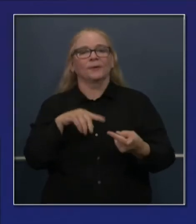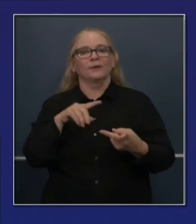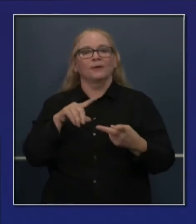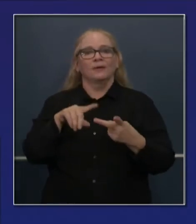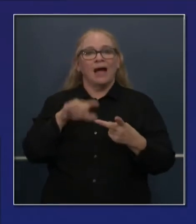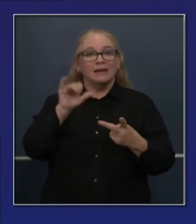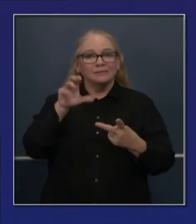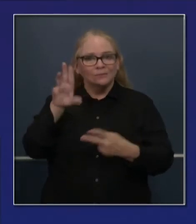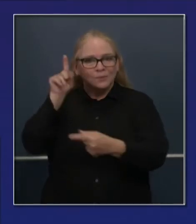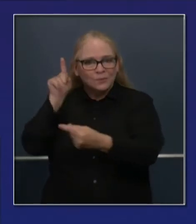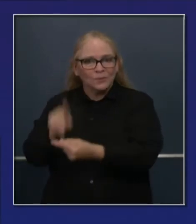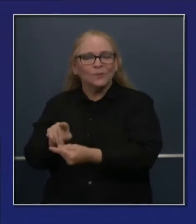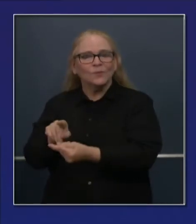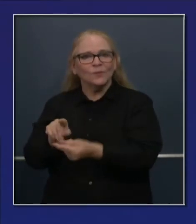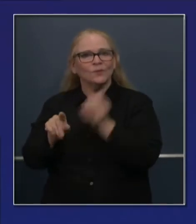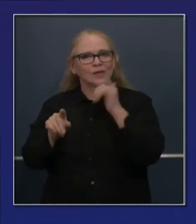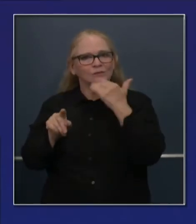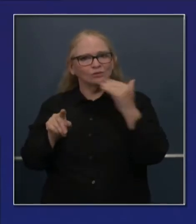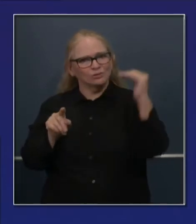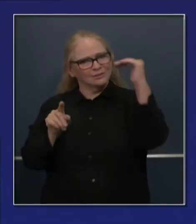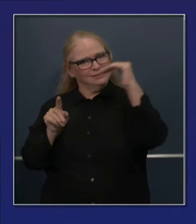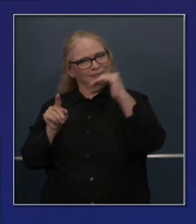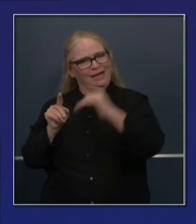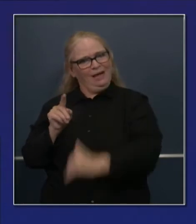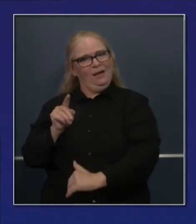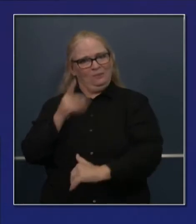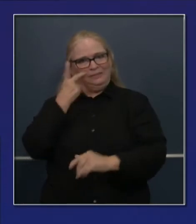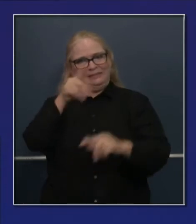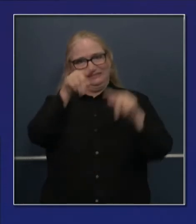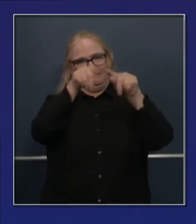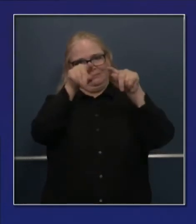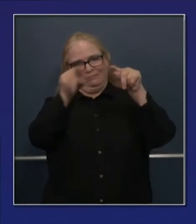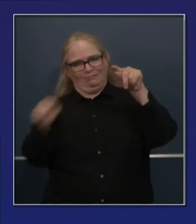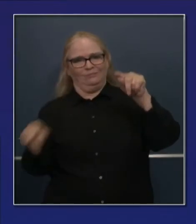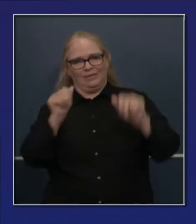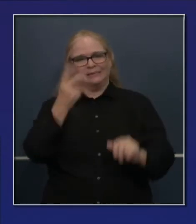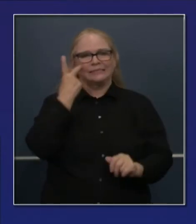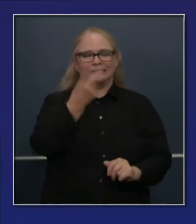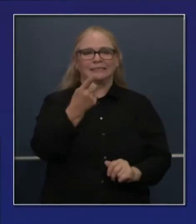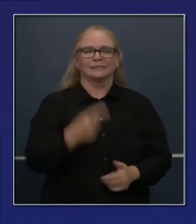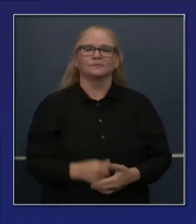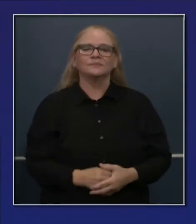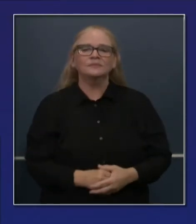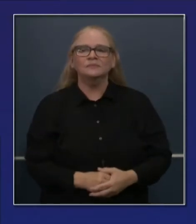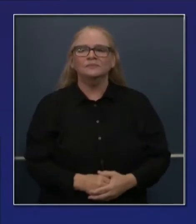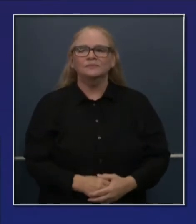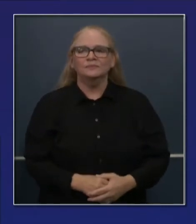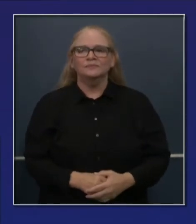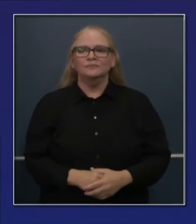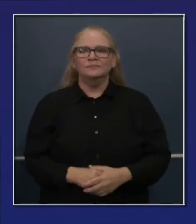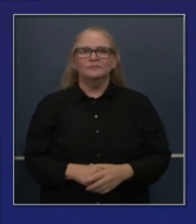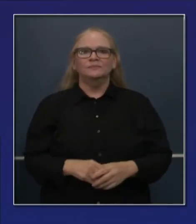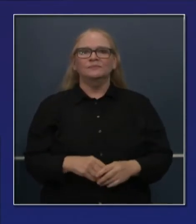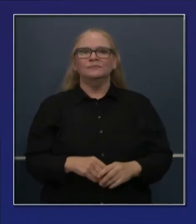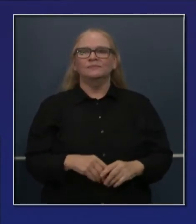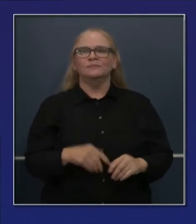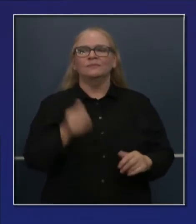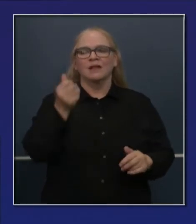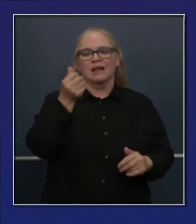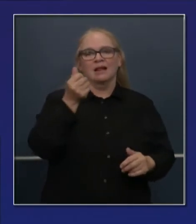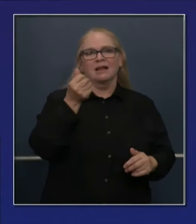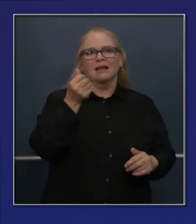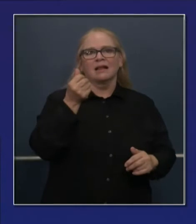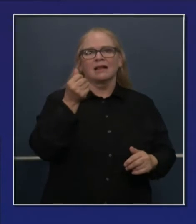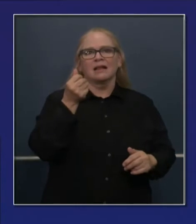direction. We now have, I think it's roughly 19%. In fact, let me confirm that it is